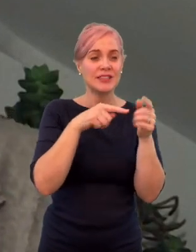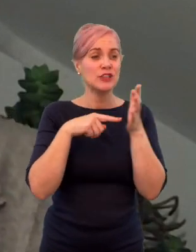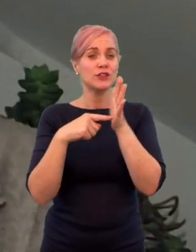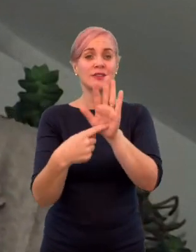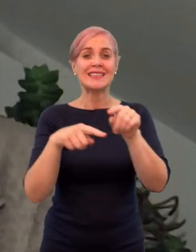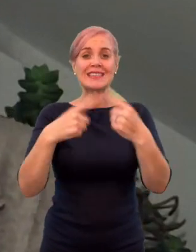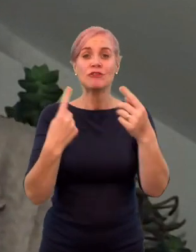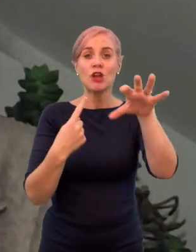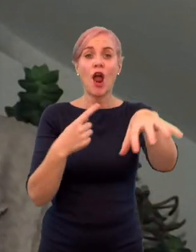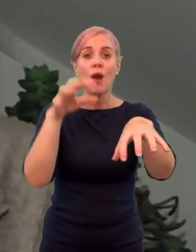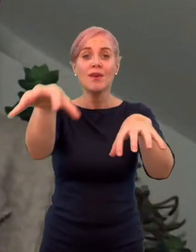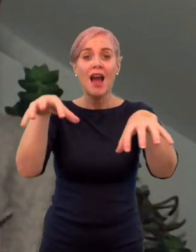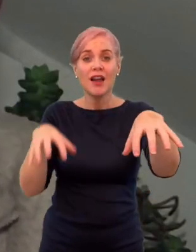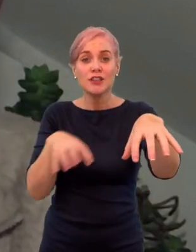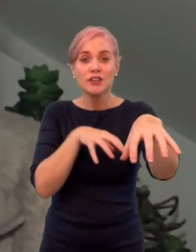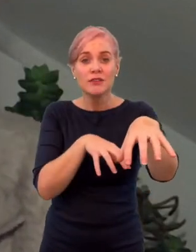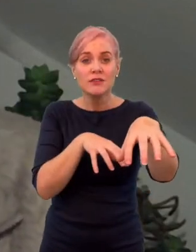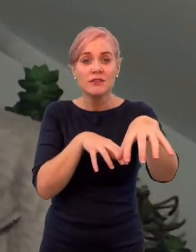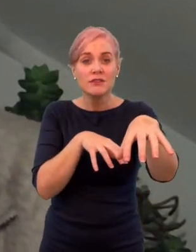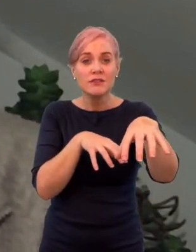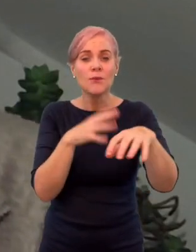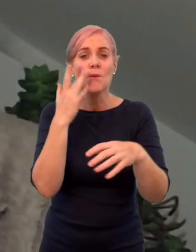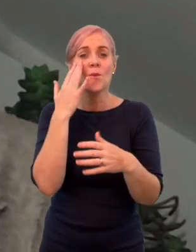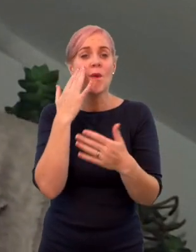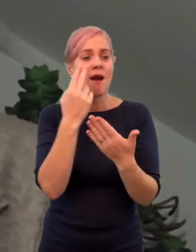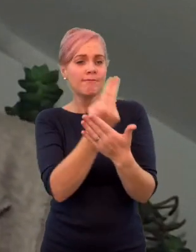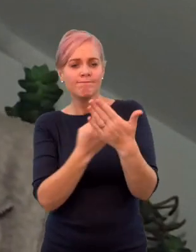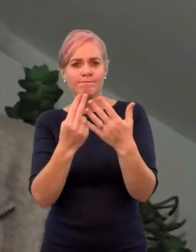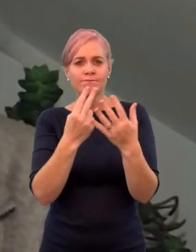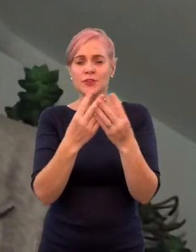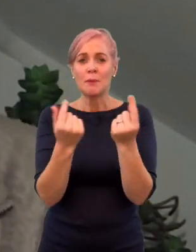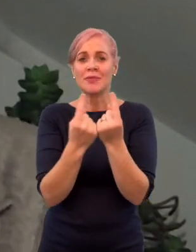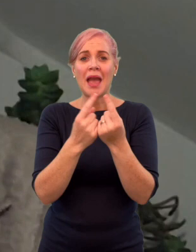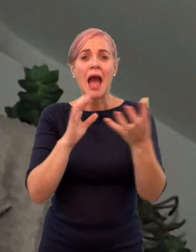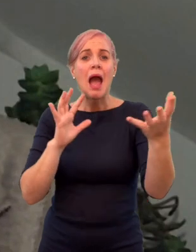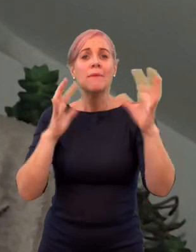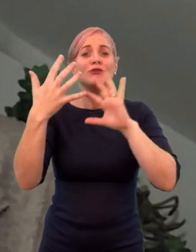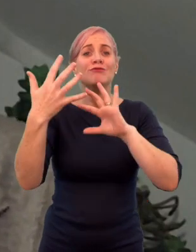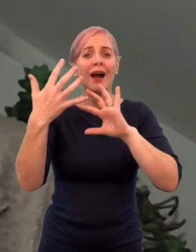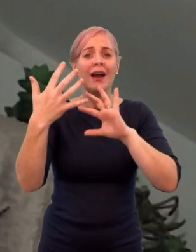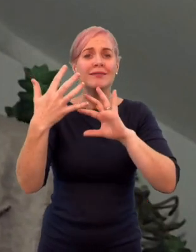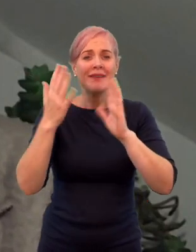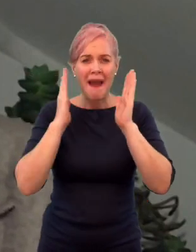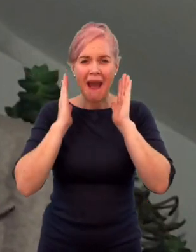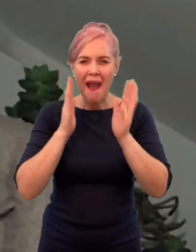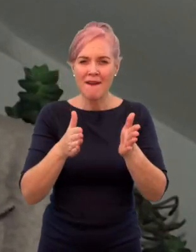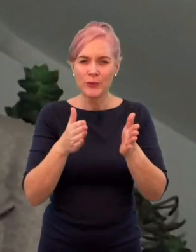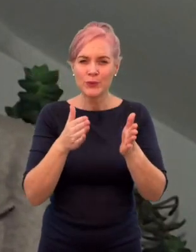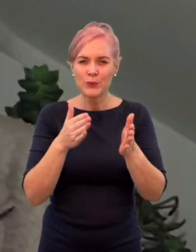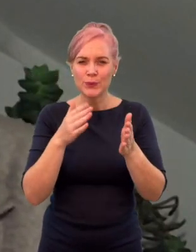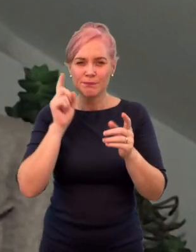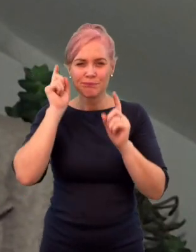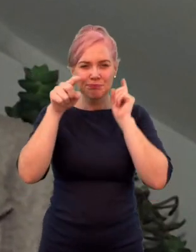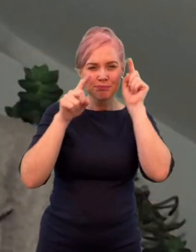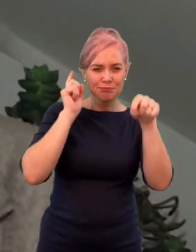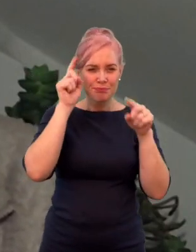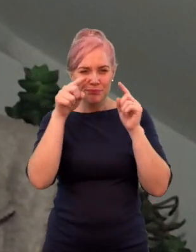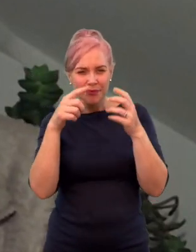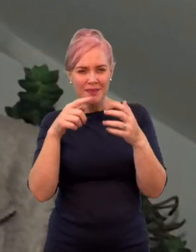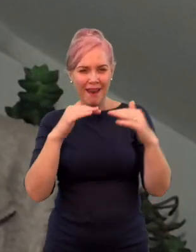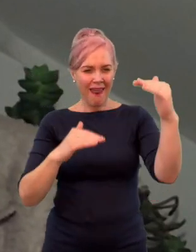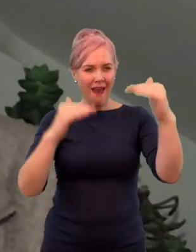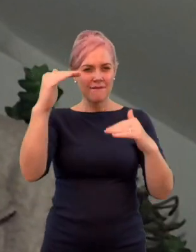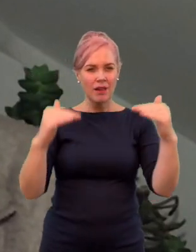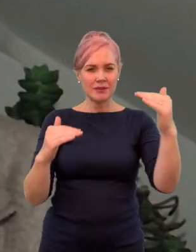Um, it helps depict different locations. And I think when you're designing something abstract, um, you do have to be